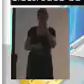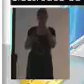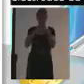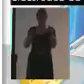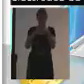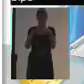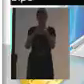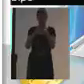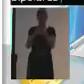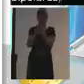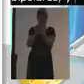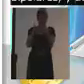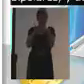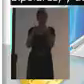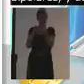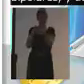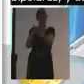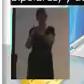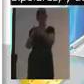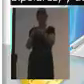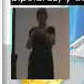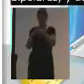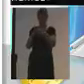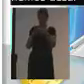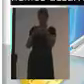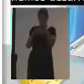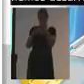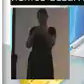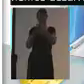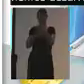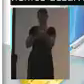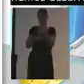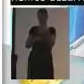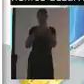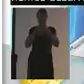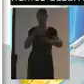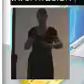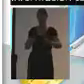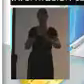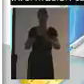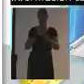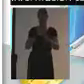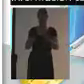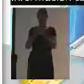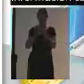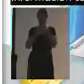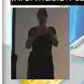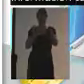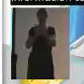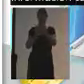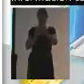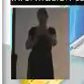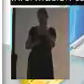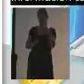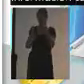the board that we've developed, and that captures the information regarding inclination, slope, and regarding